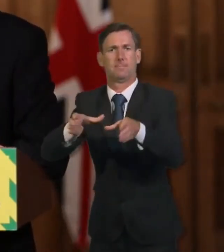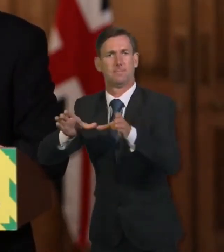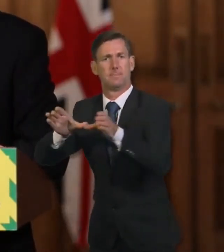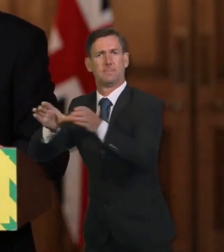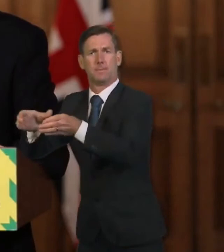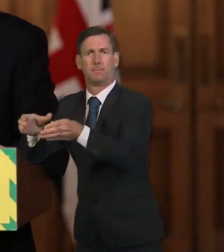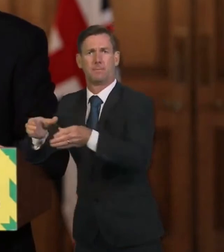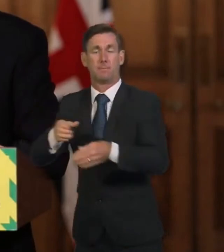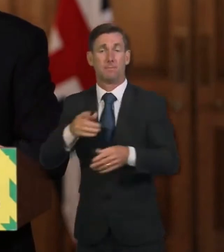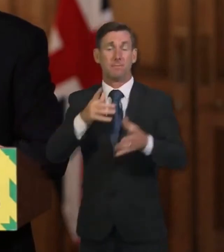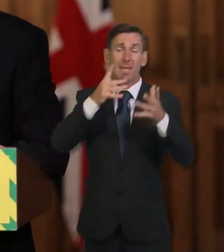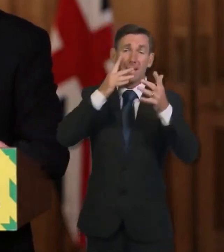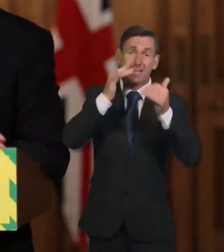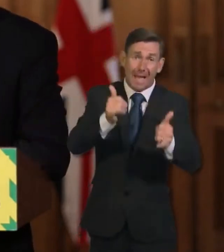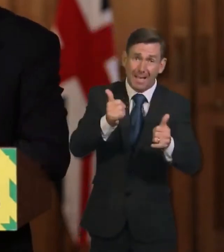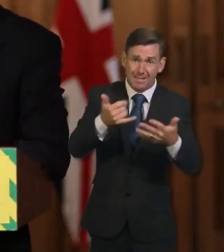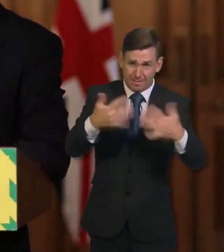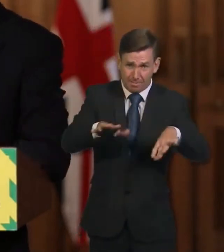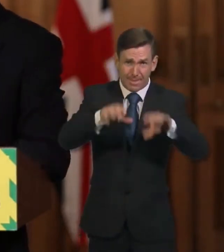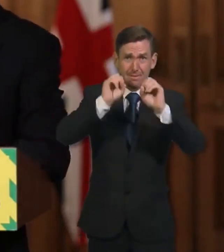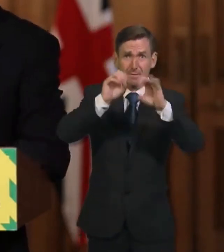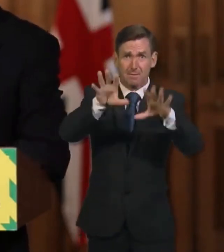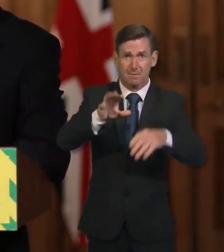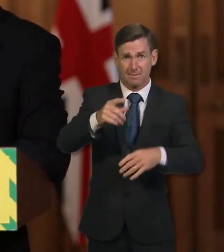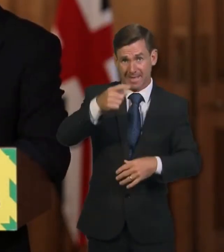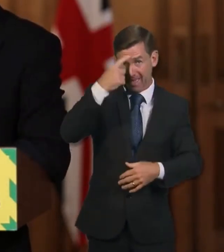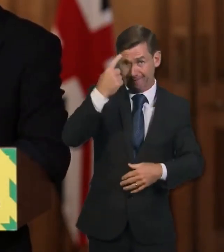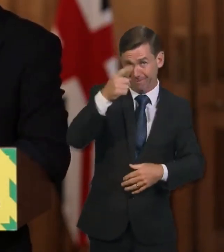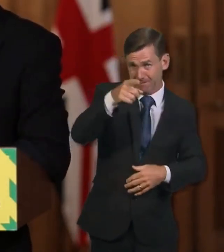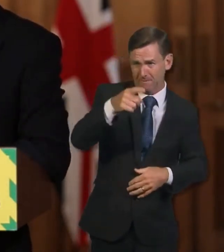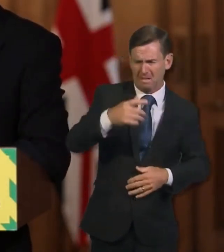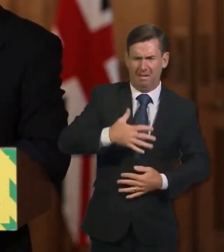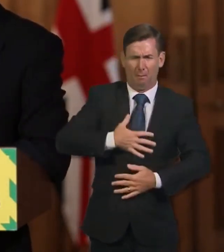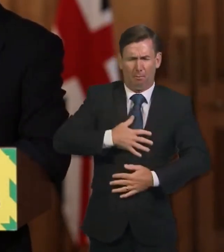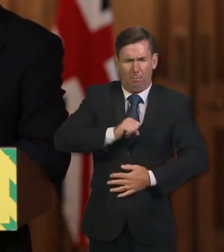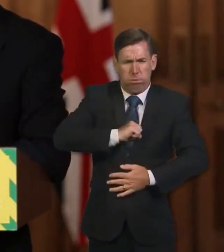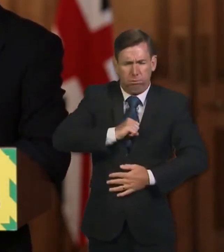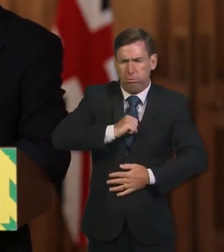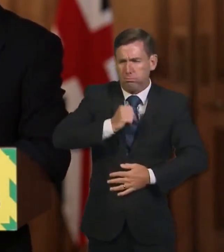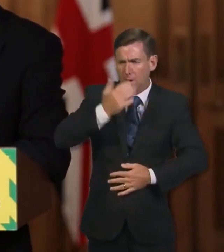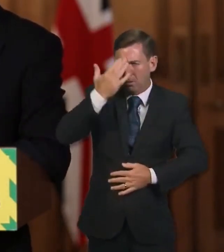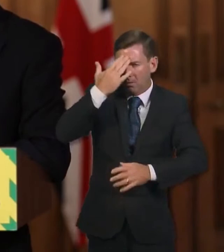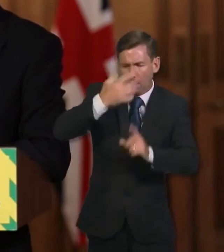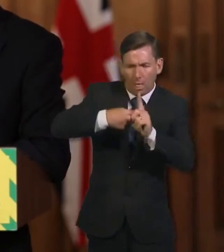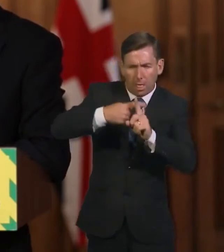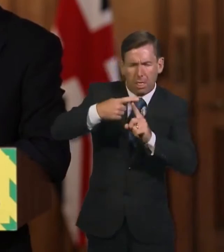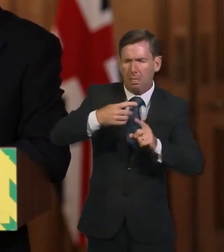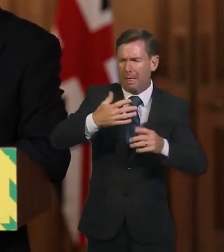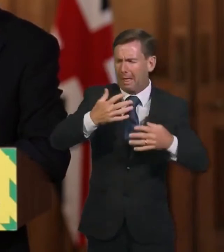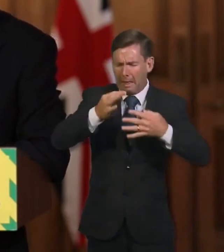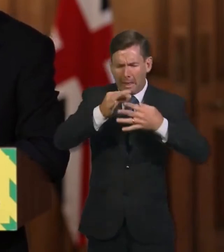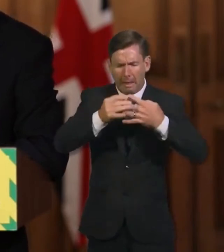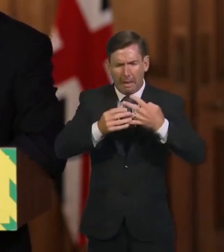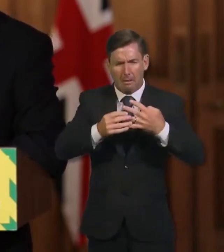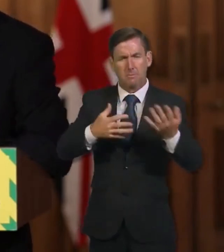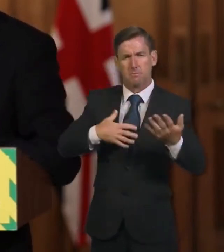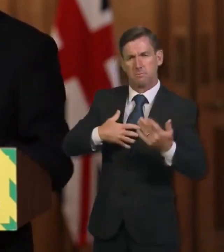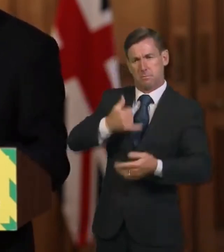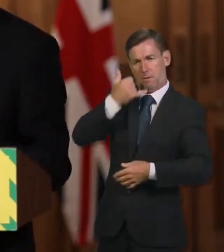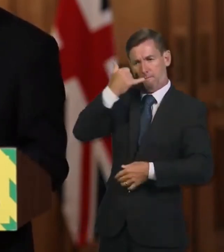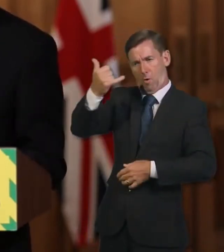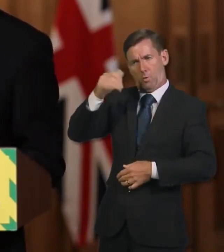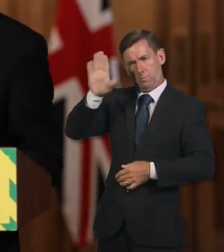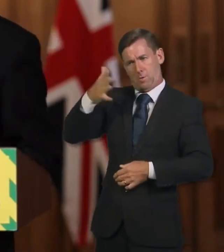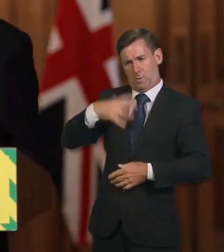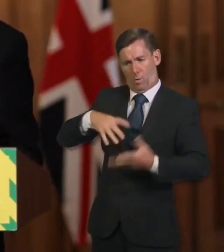has symptoms, they should immediately call Test and Trace and they'll get that test straight away. So that is available to